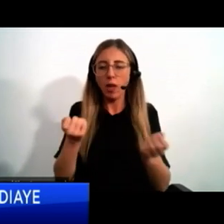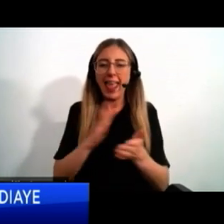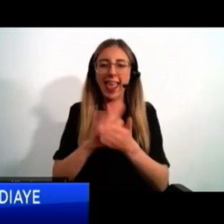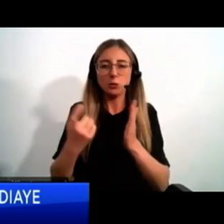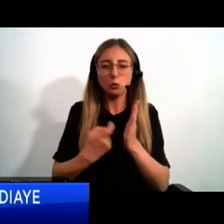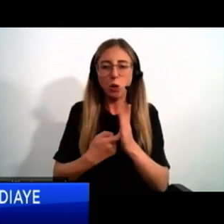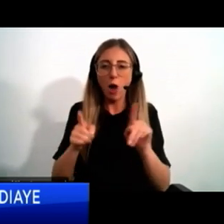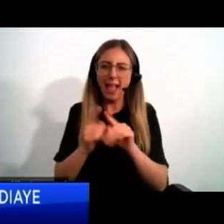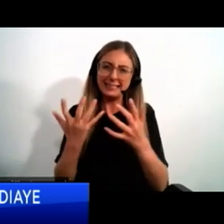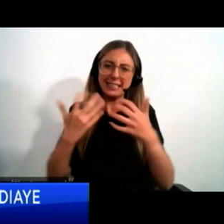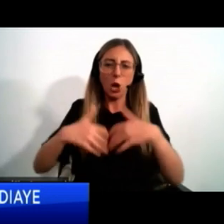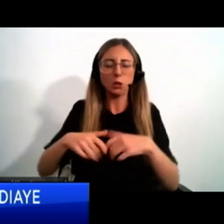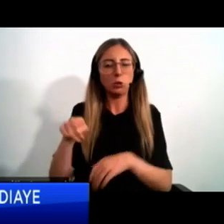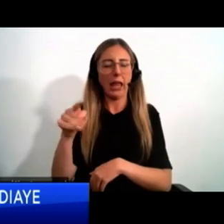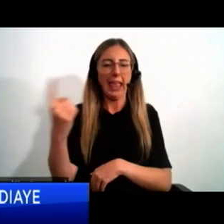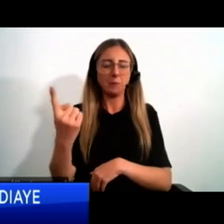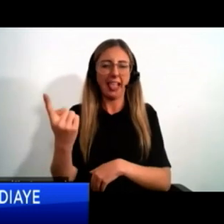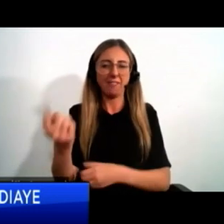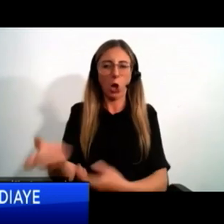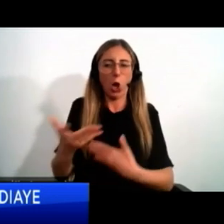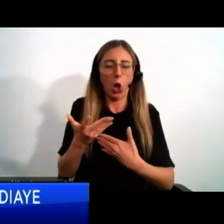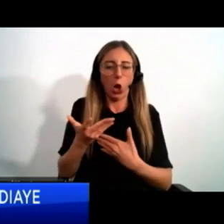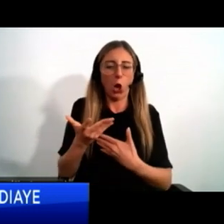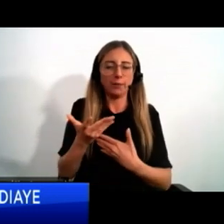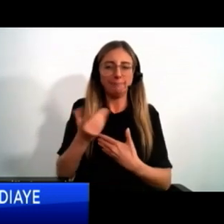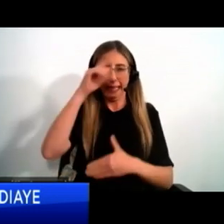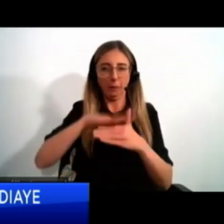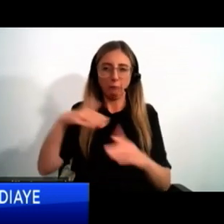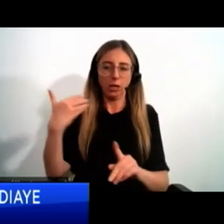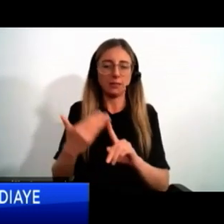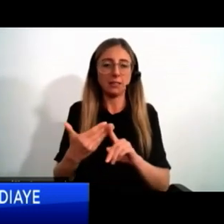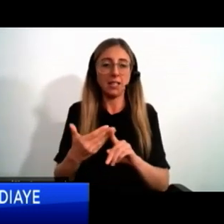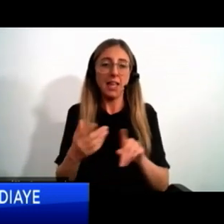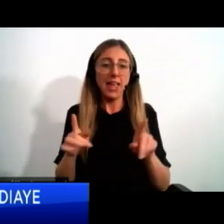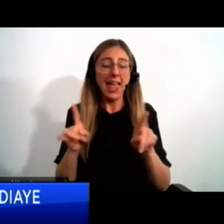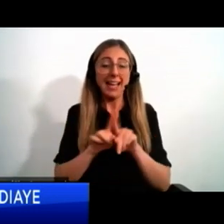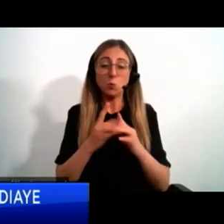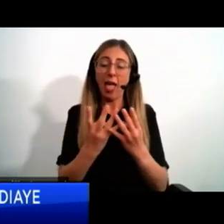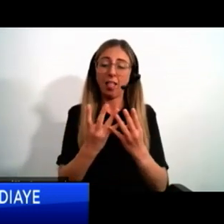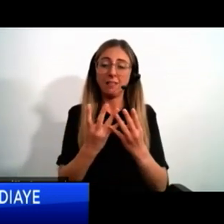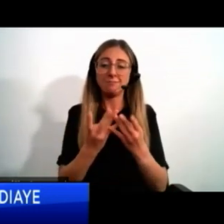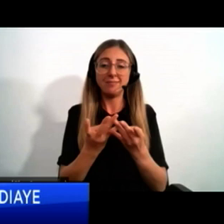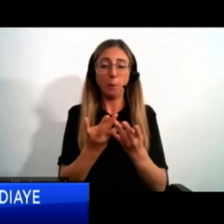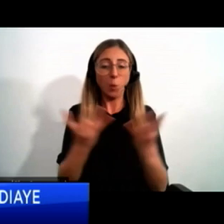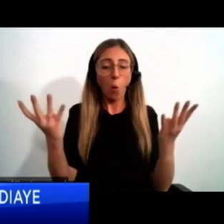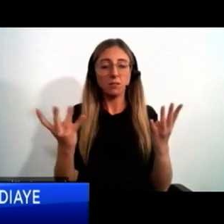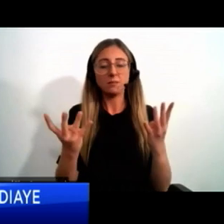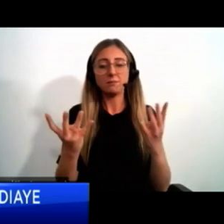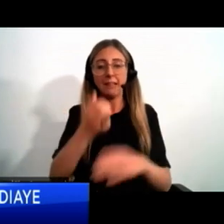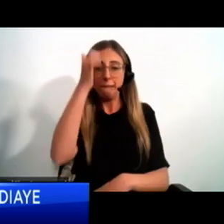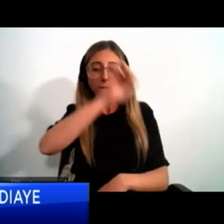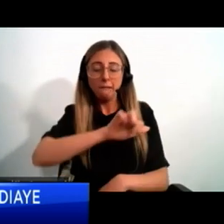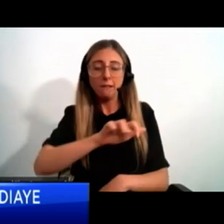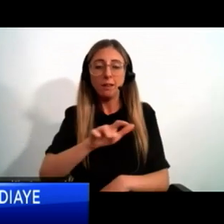Science and Technology, who will also deliver her remarks today. Let me welcome members of our board of directors, ambassadors, members